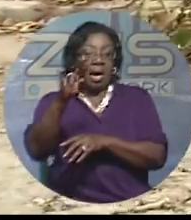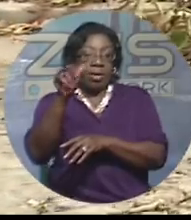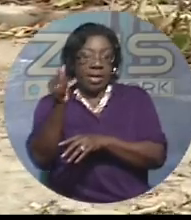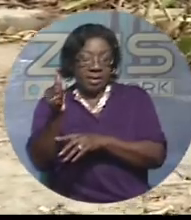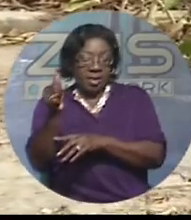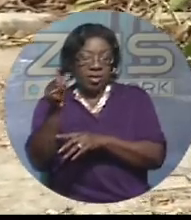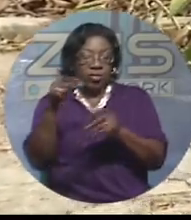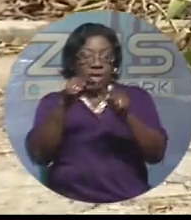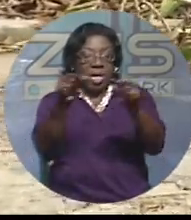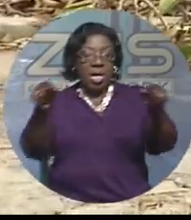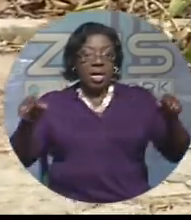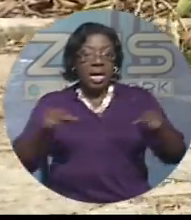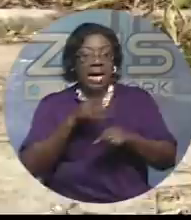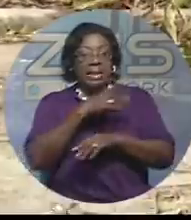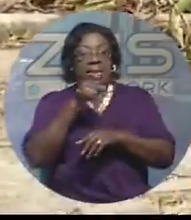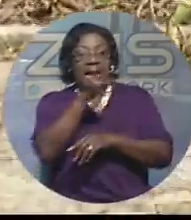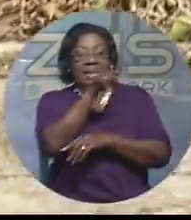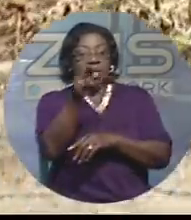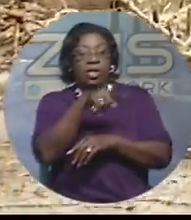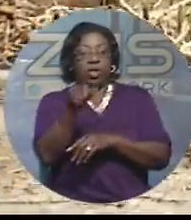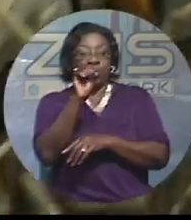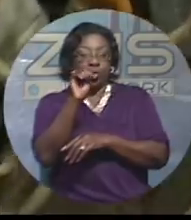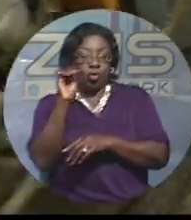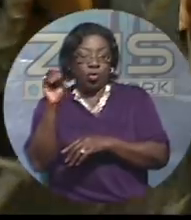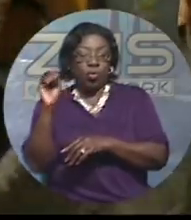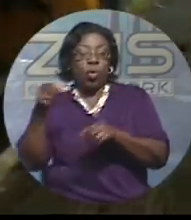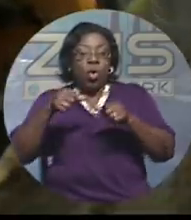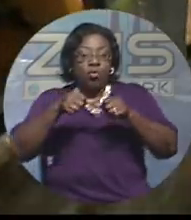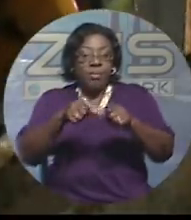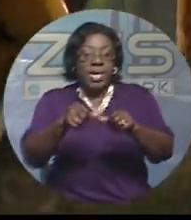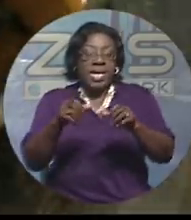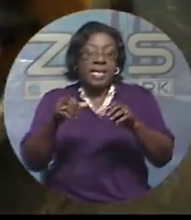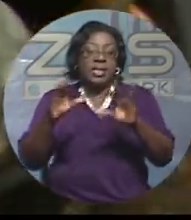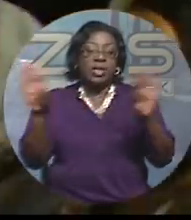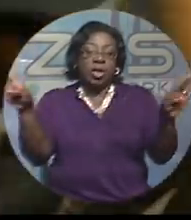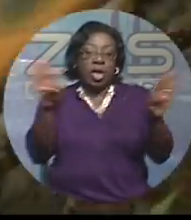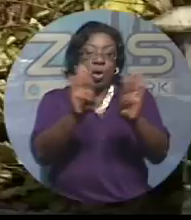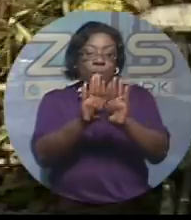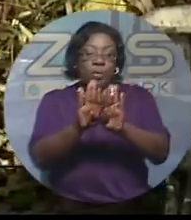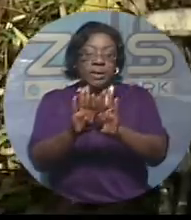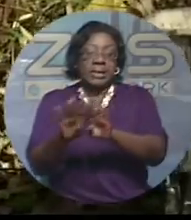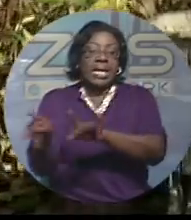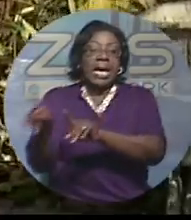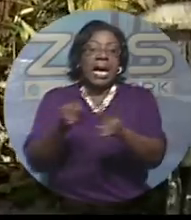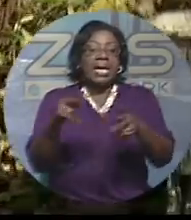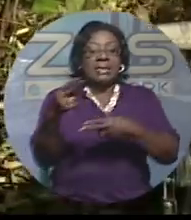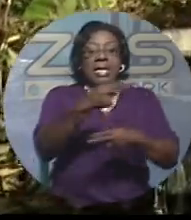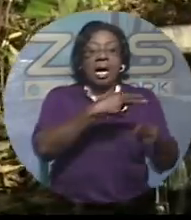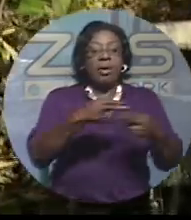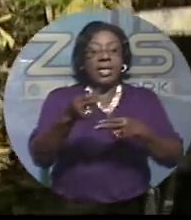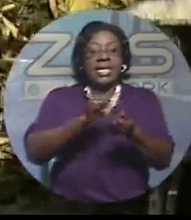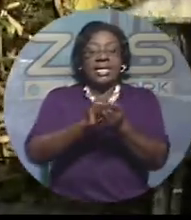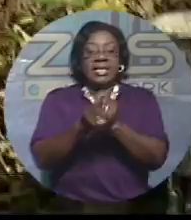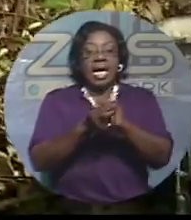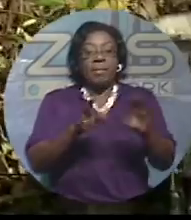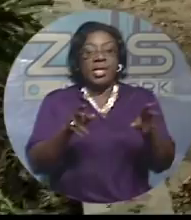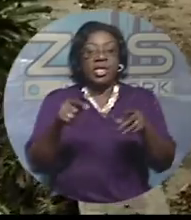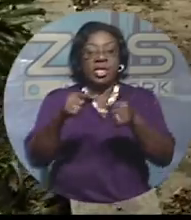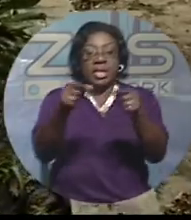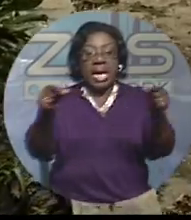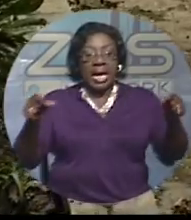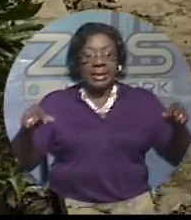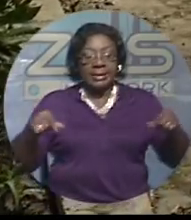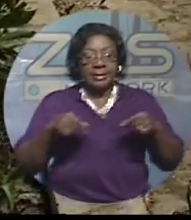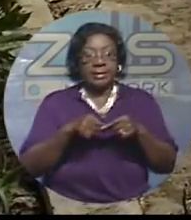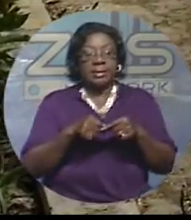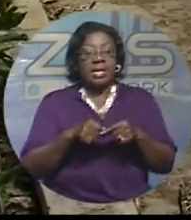remains closed. Officials estimate the damage to be in the thousands as Hurricane Matthew swept through that property. Kala Palmer visited the site